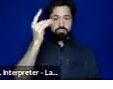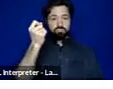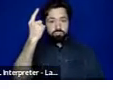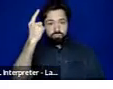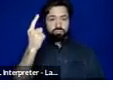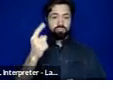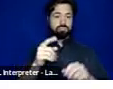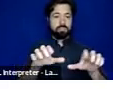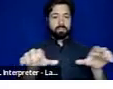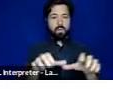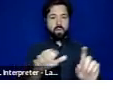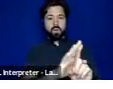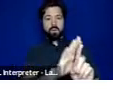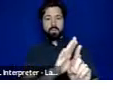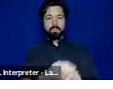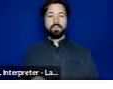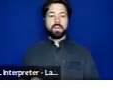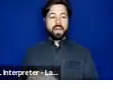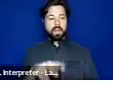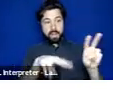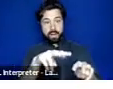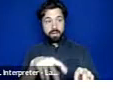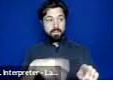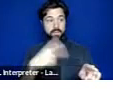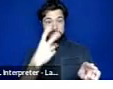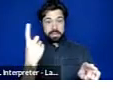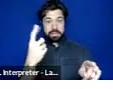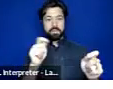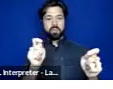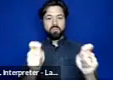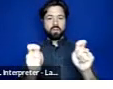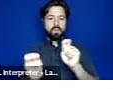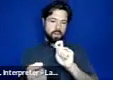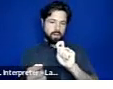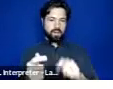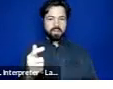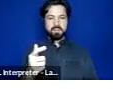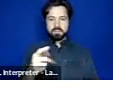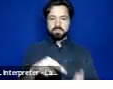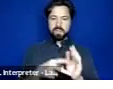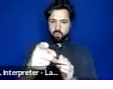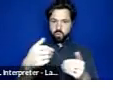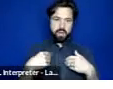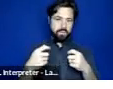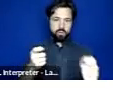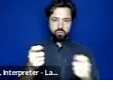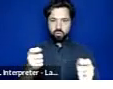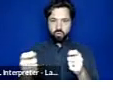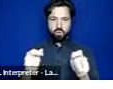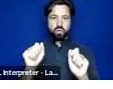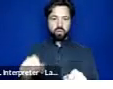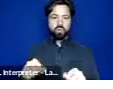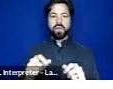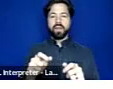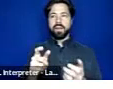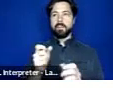And then you're going to revise as needed. But the thing is that you have the control and you have the power over the